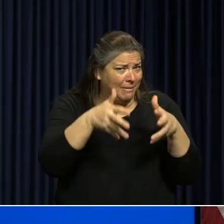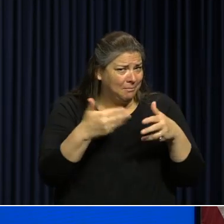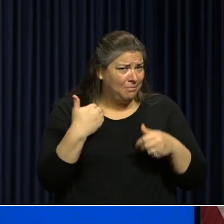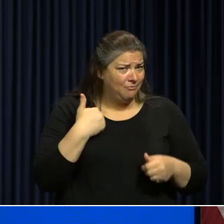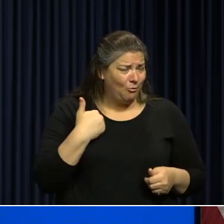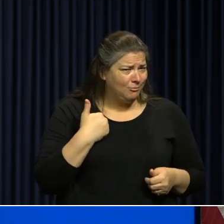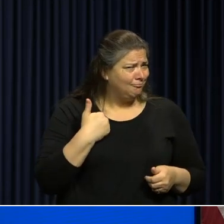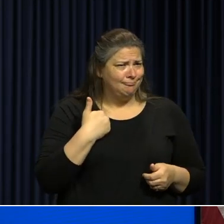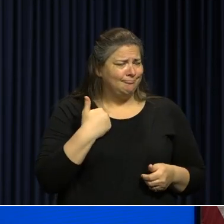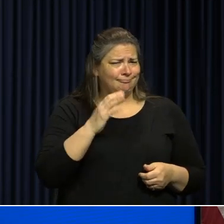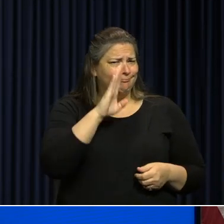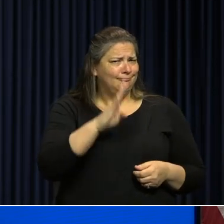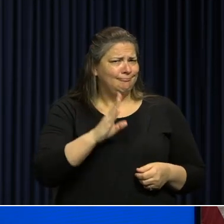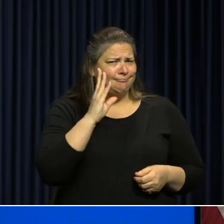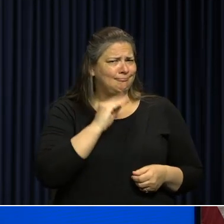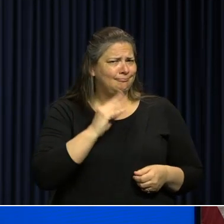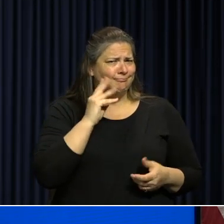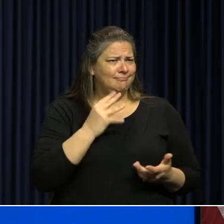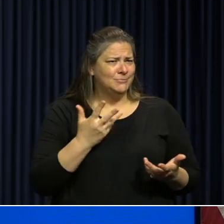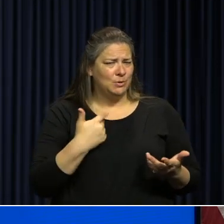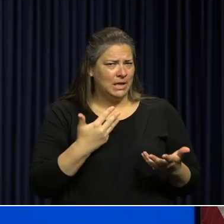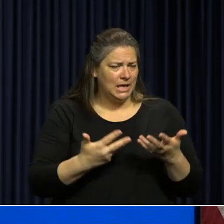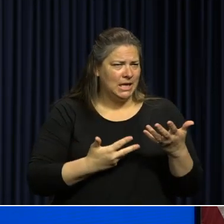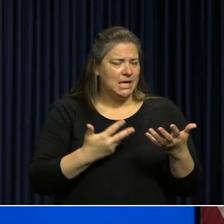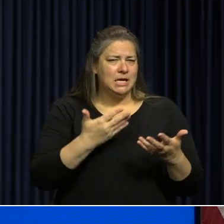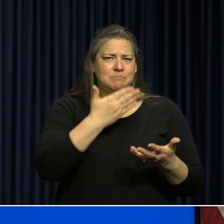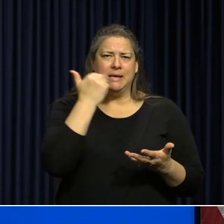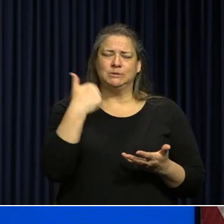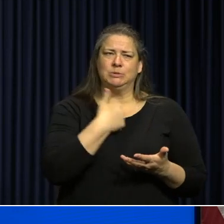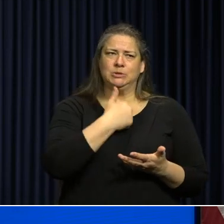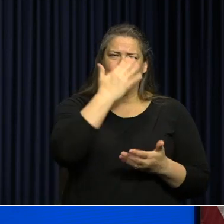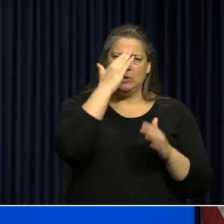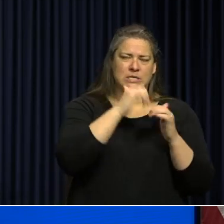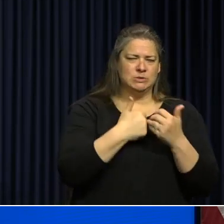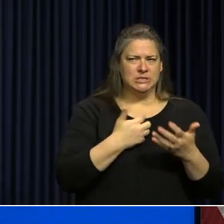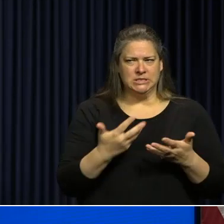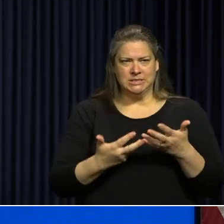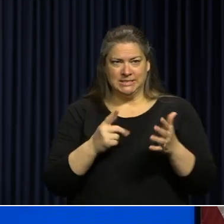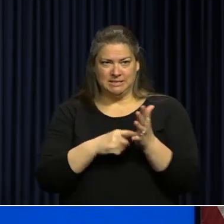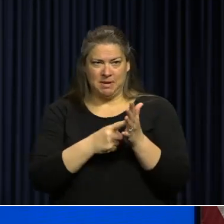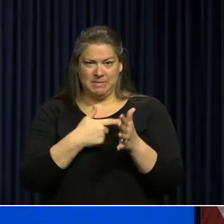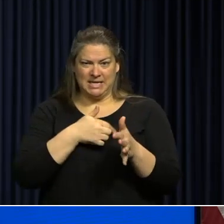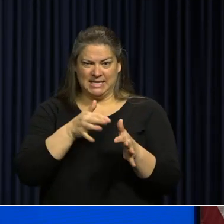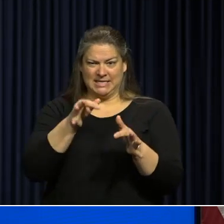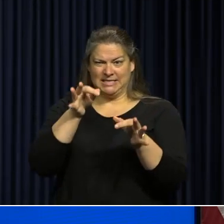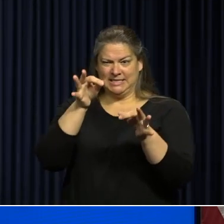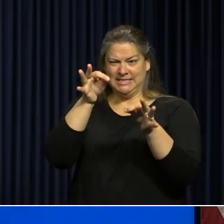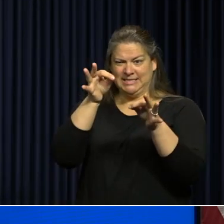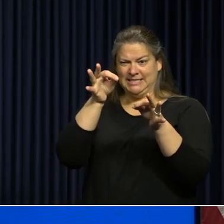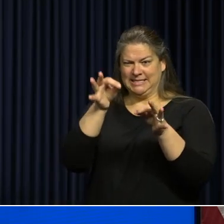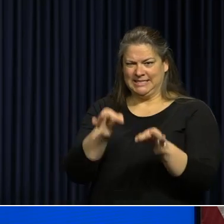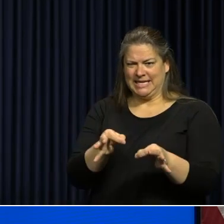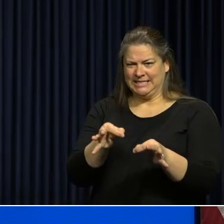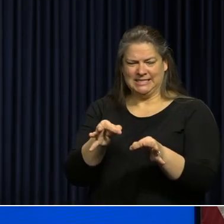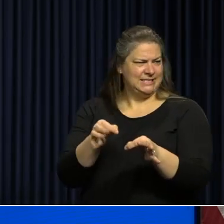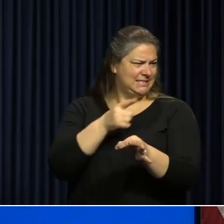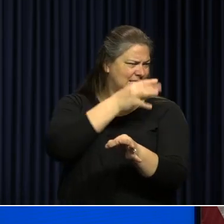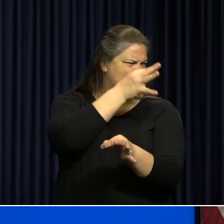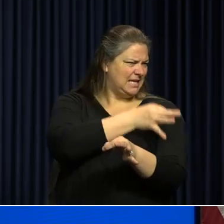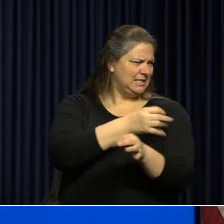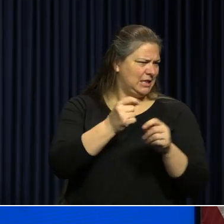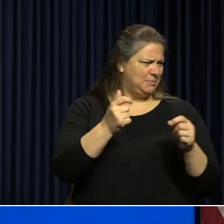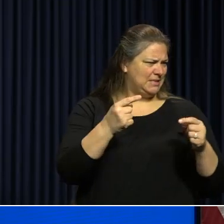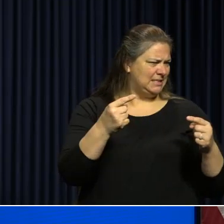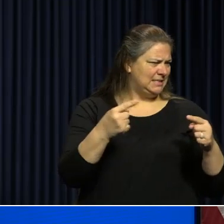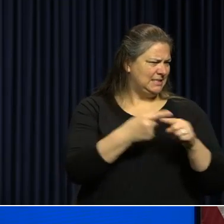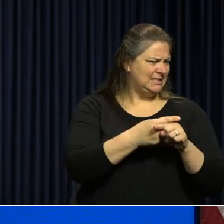And so we're going to do the best we can. And sometimes some of our decisions aren't going to even be fully consistent with others. You